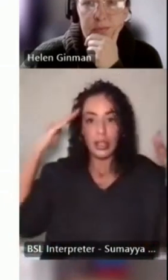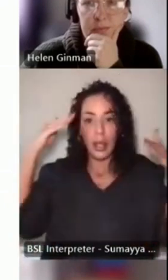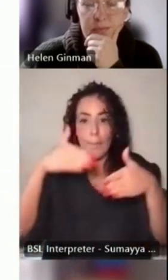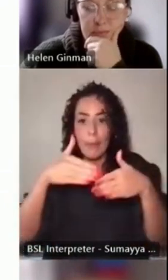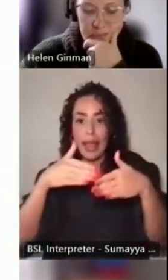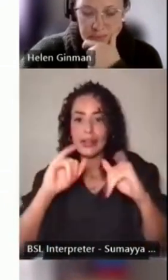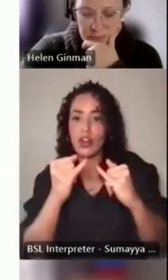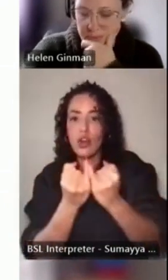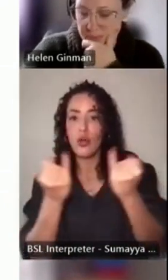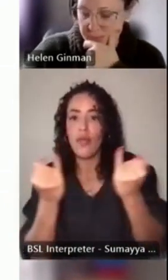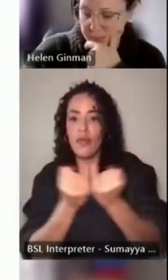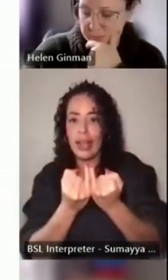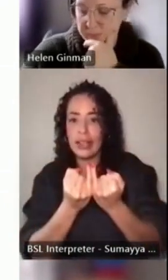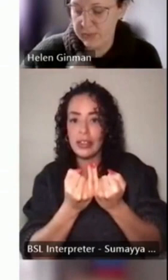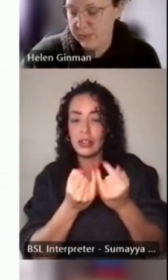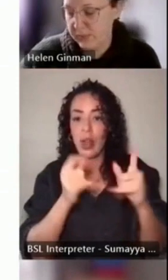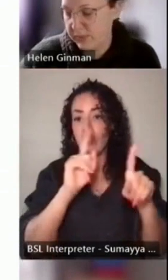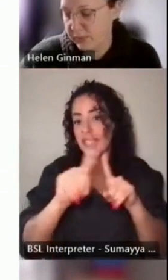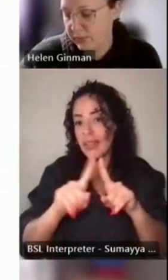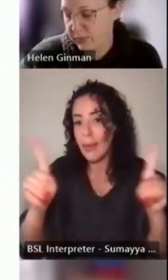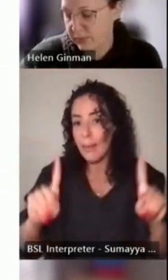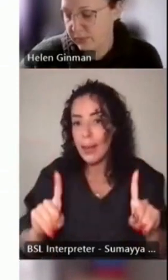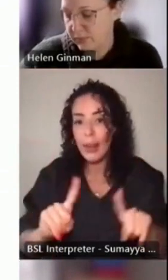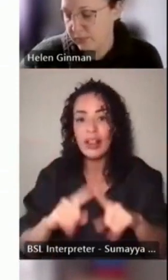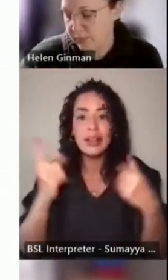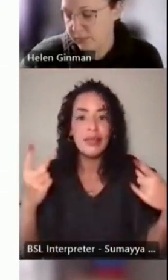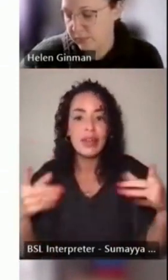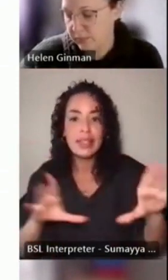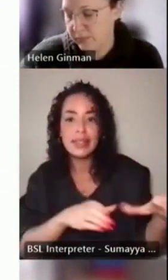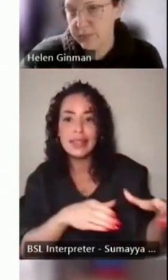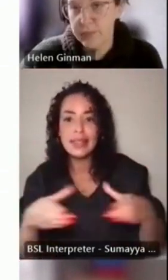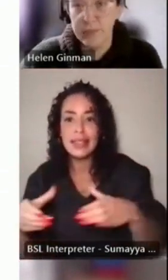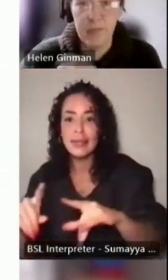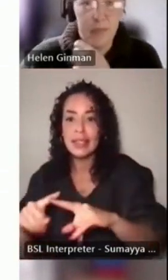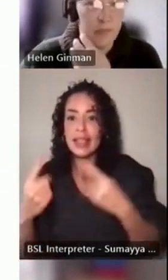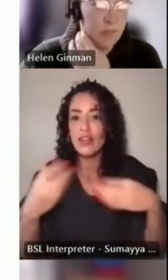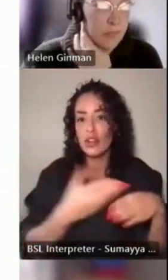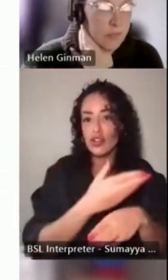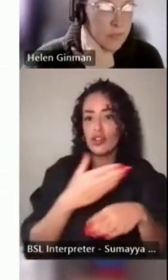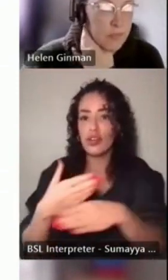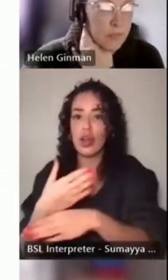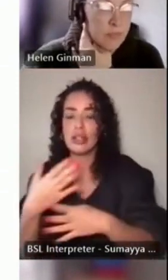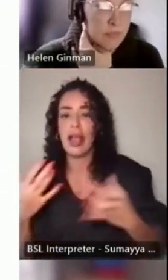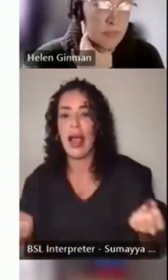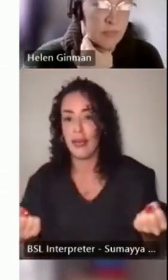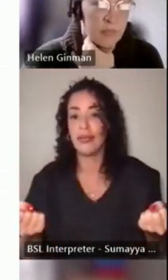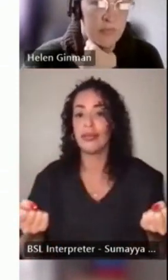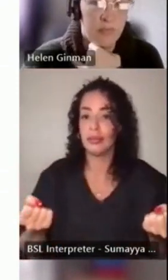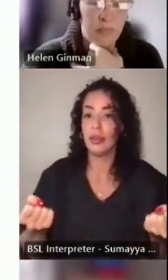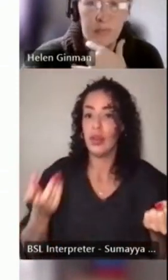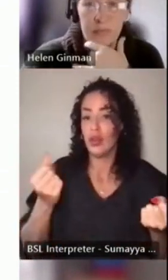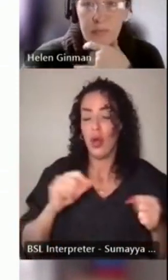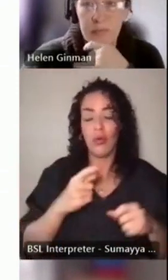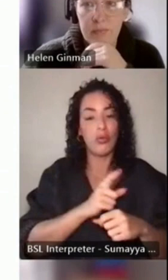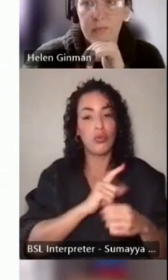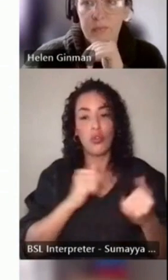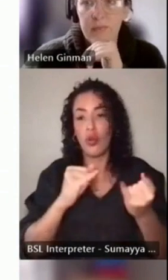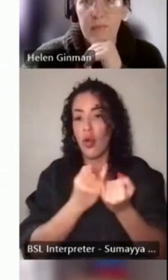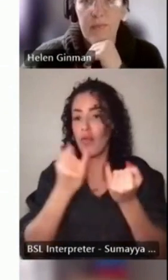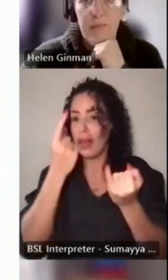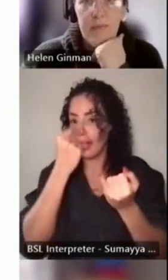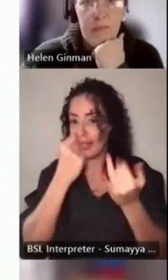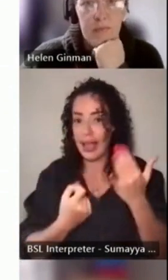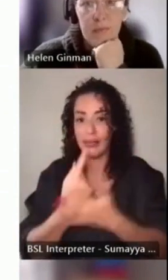So when different people or teams are allocated different tasks, so conflicts can arise from various sources, such as